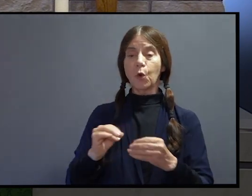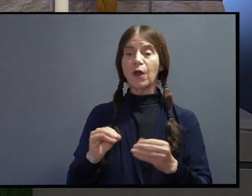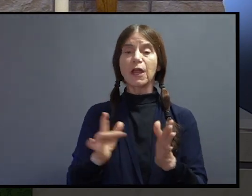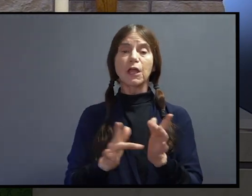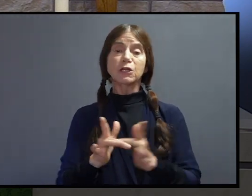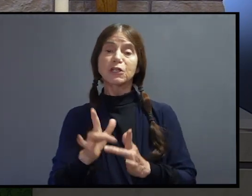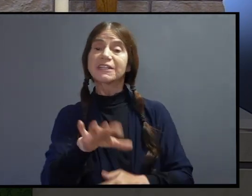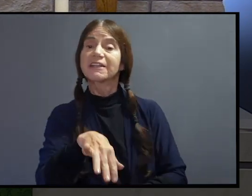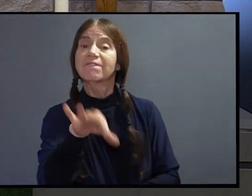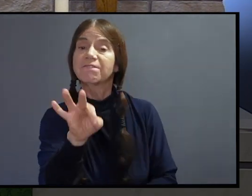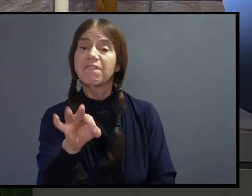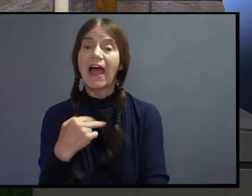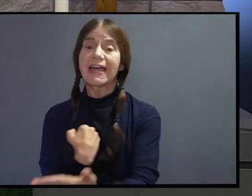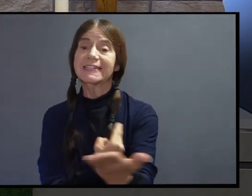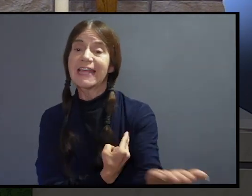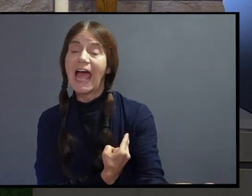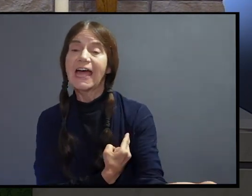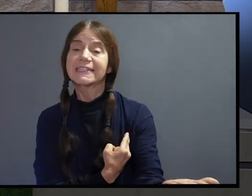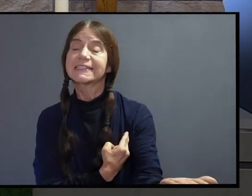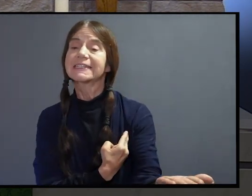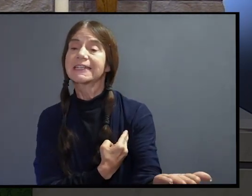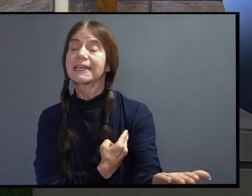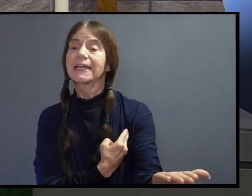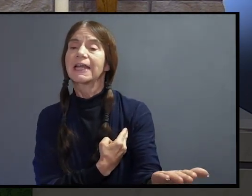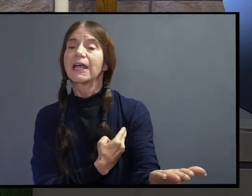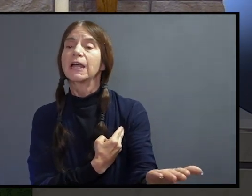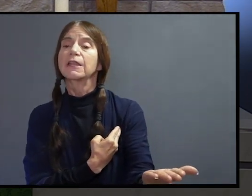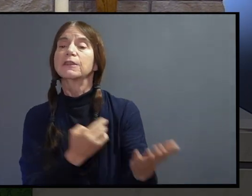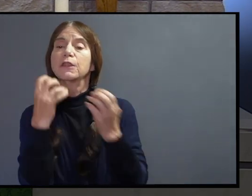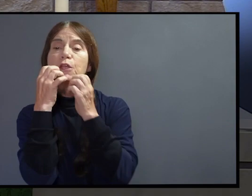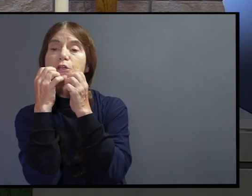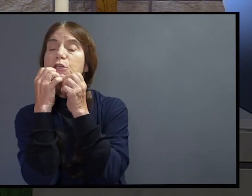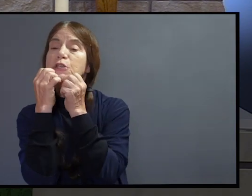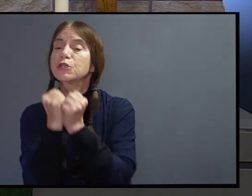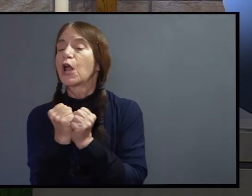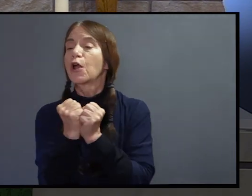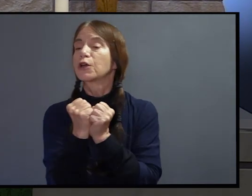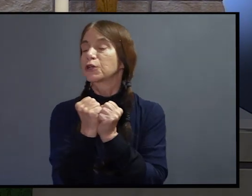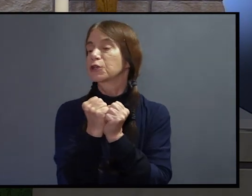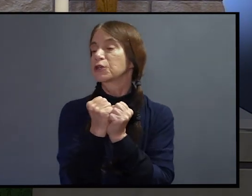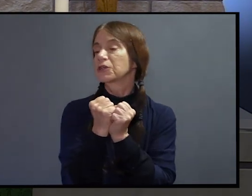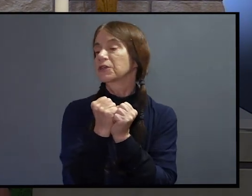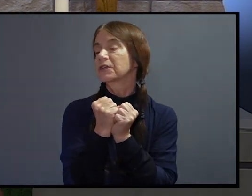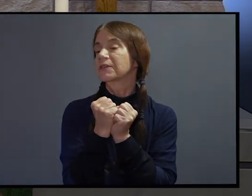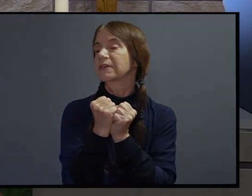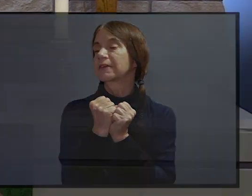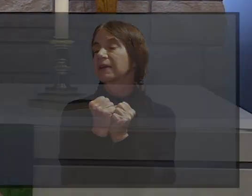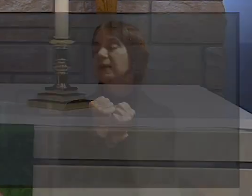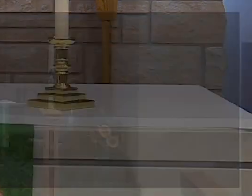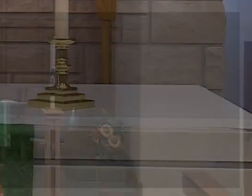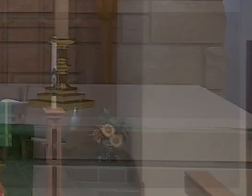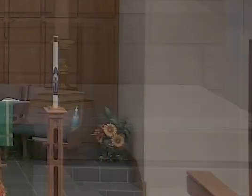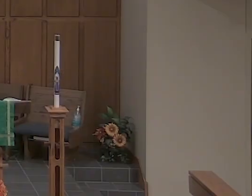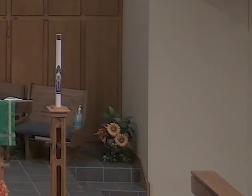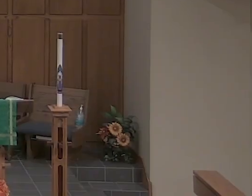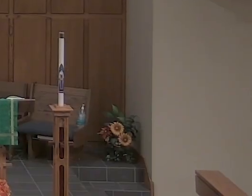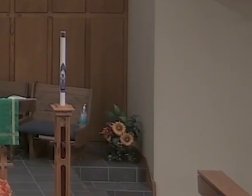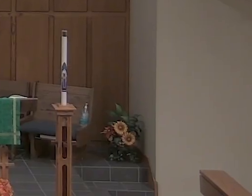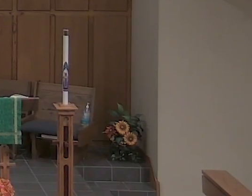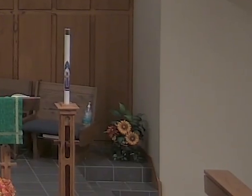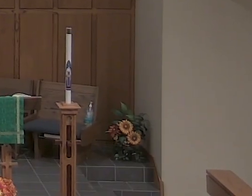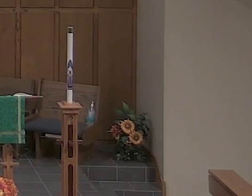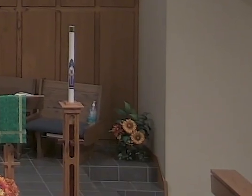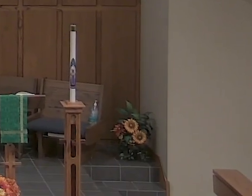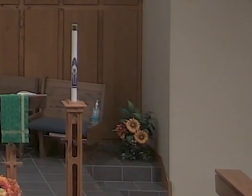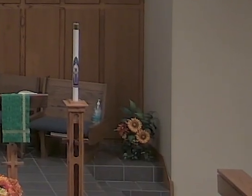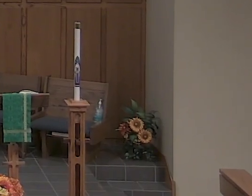finds us the treasure hidden in the field, the pearl of great value. The